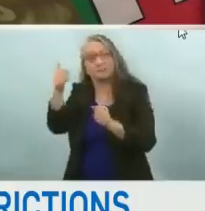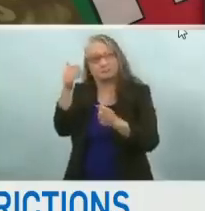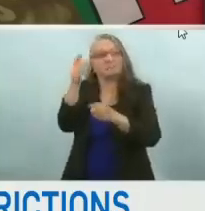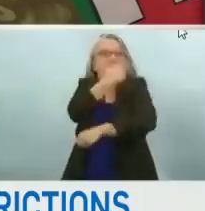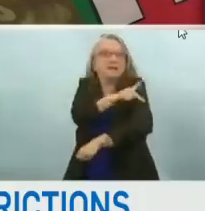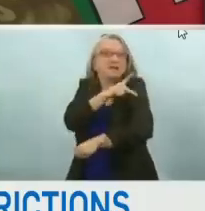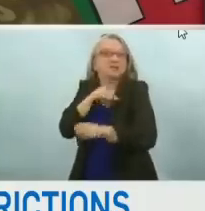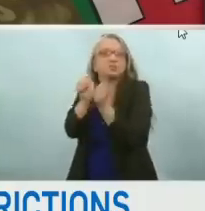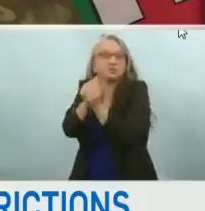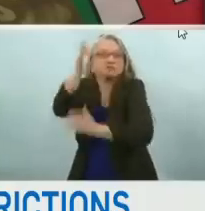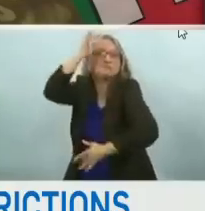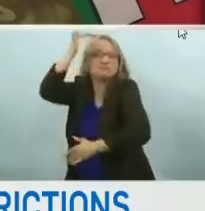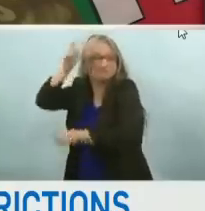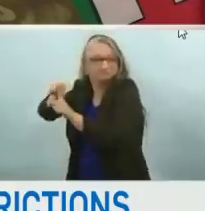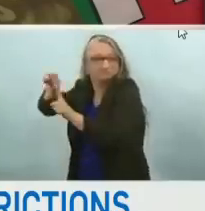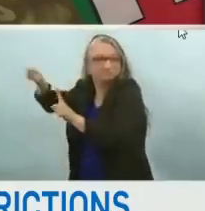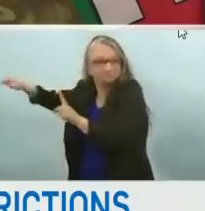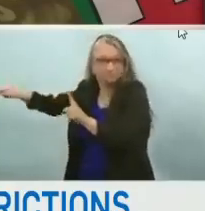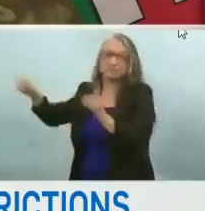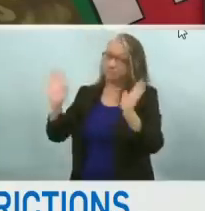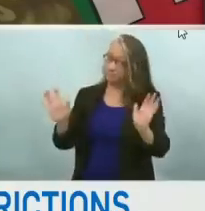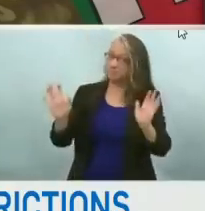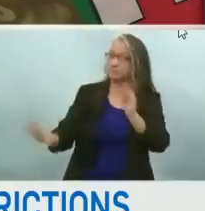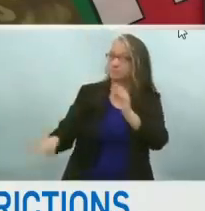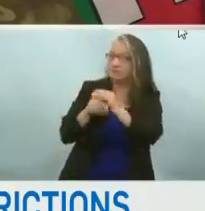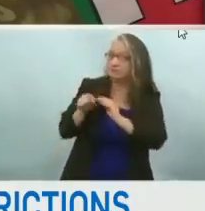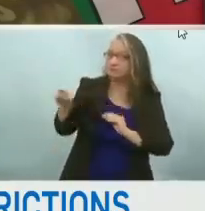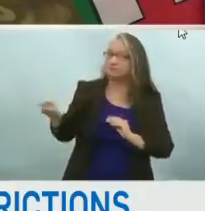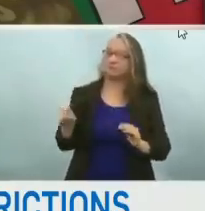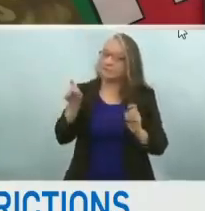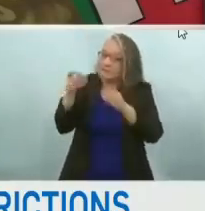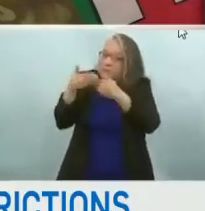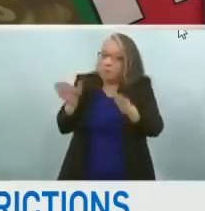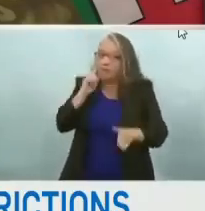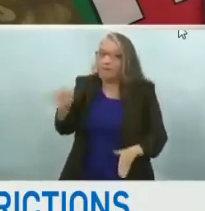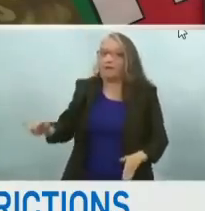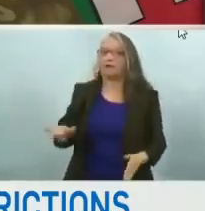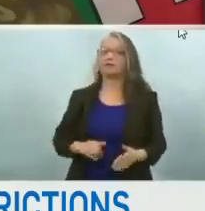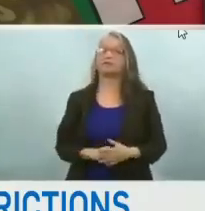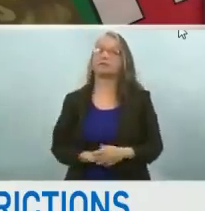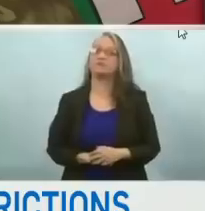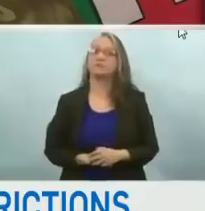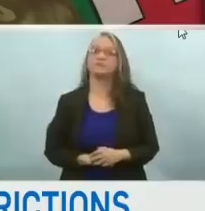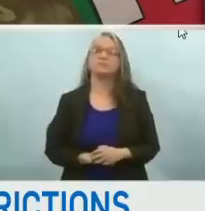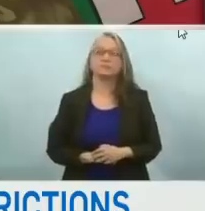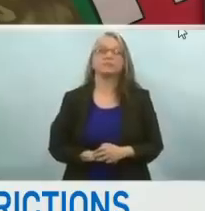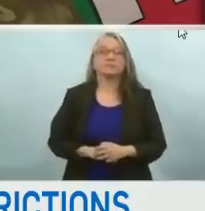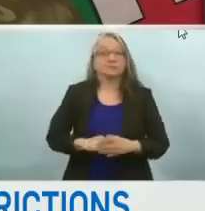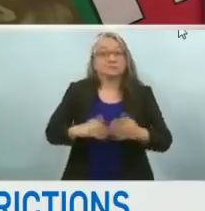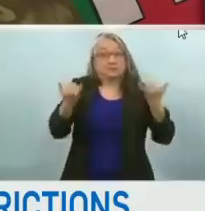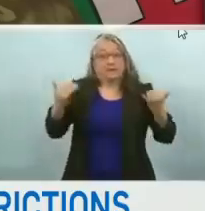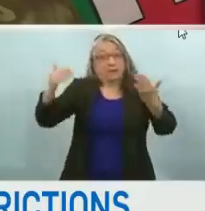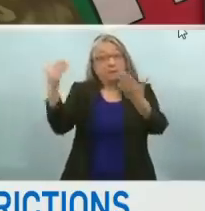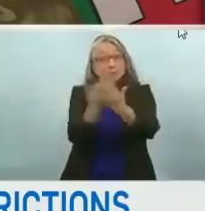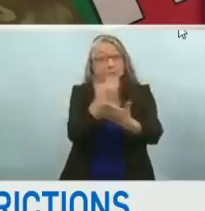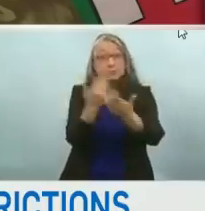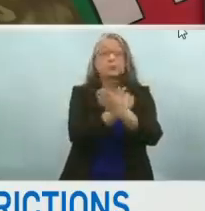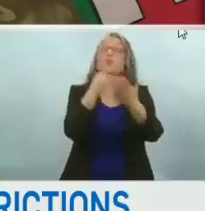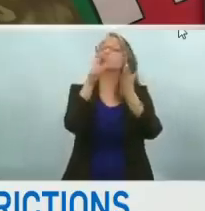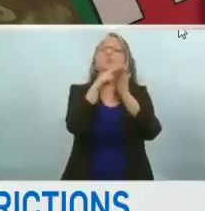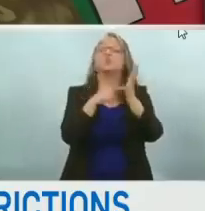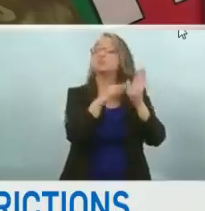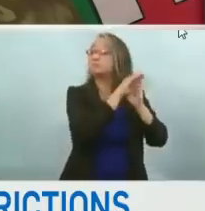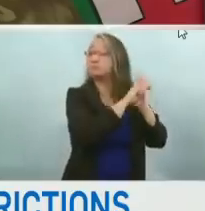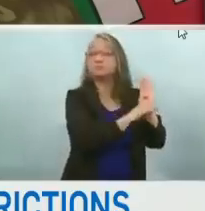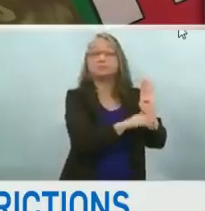I can't stress strongly enough the need for our public health orders and the fundamentals to be followed. The orders have always been only